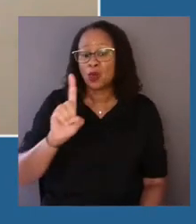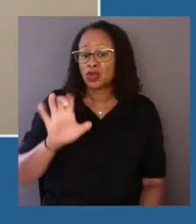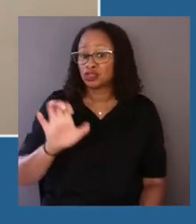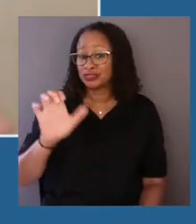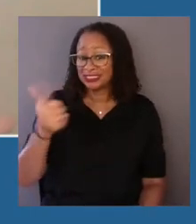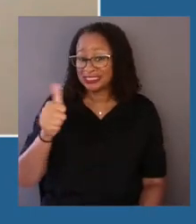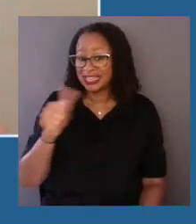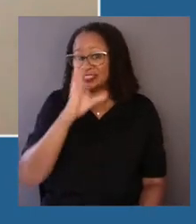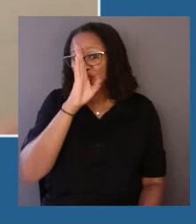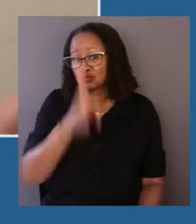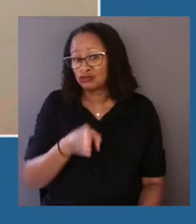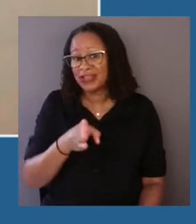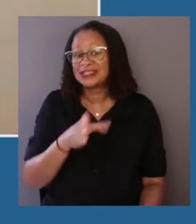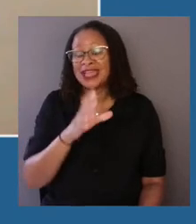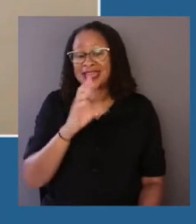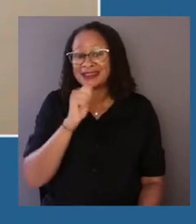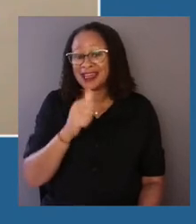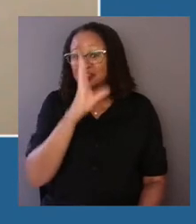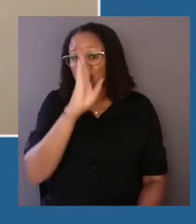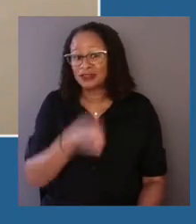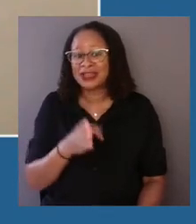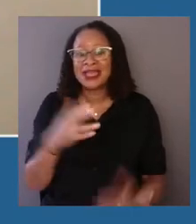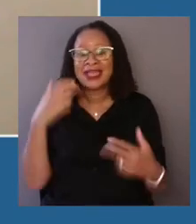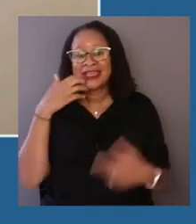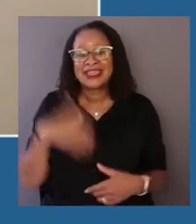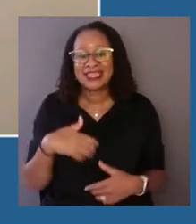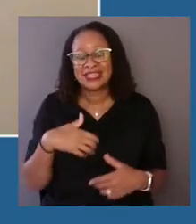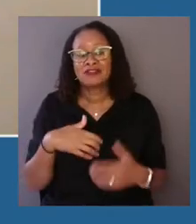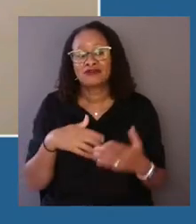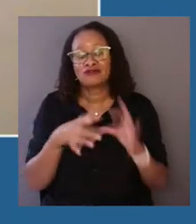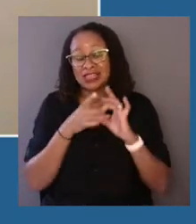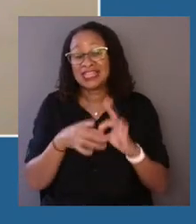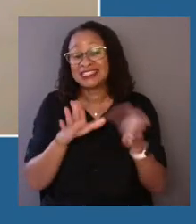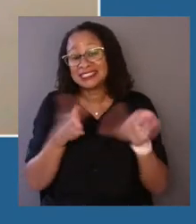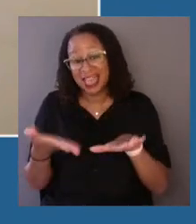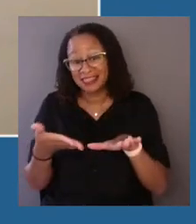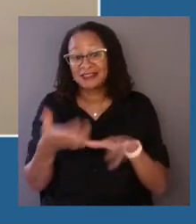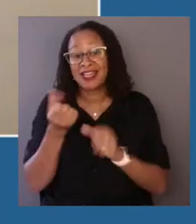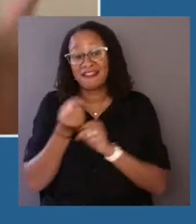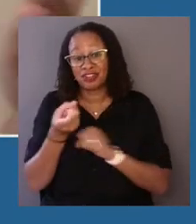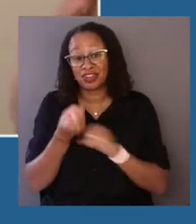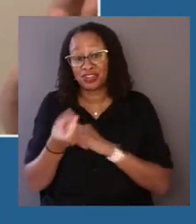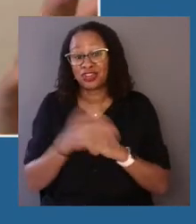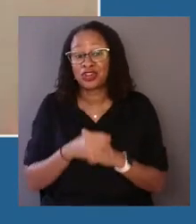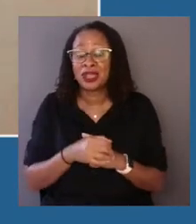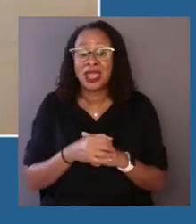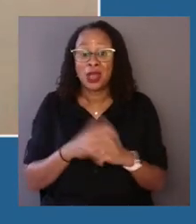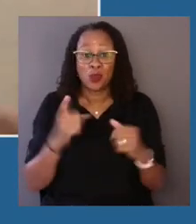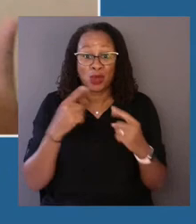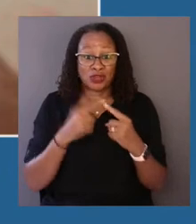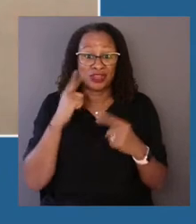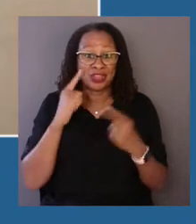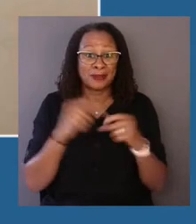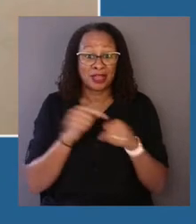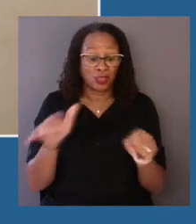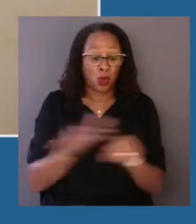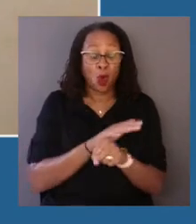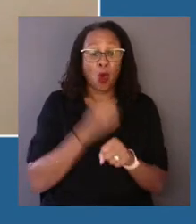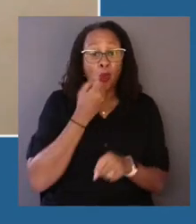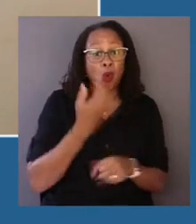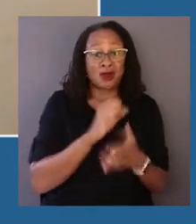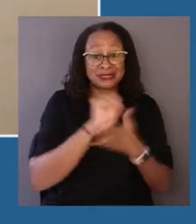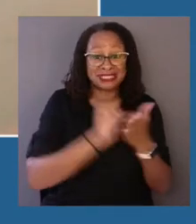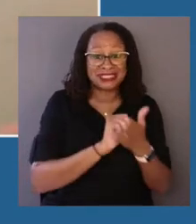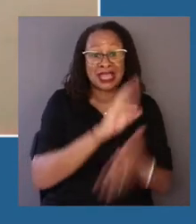and indirect heat-related deaths every year. And when you consider the entire warm season from May through September, that number jumps